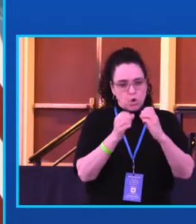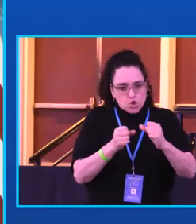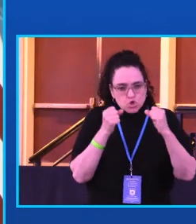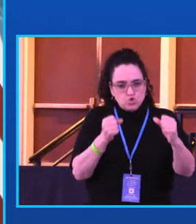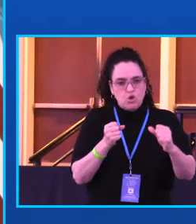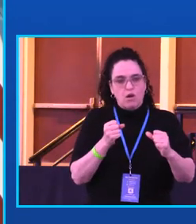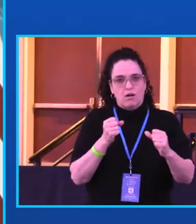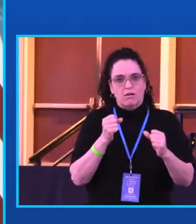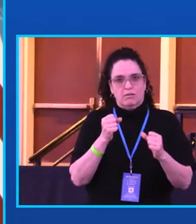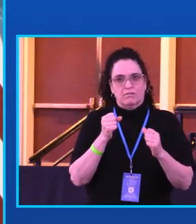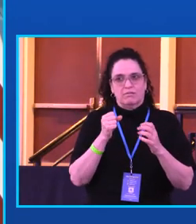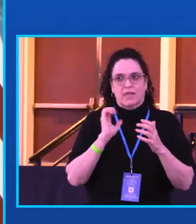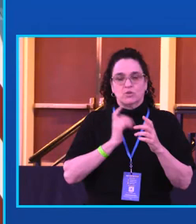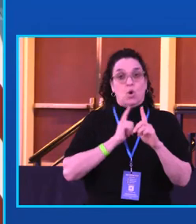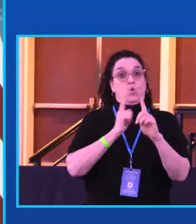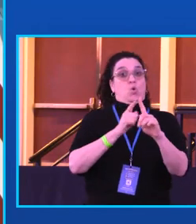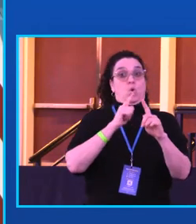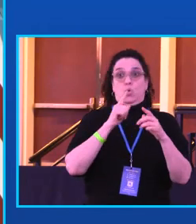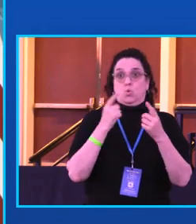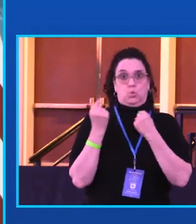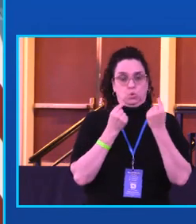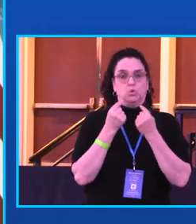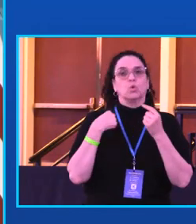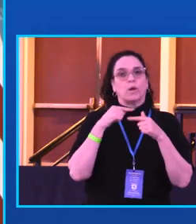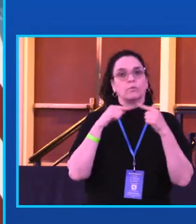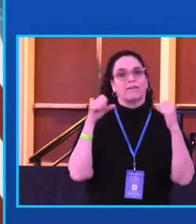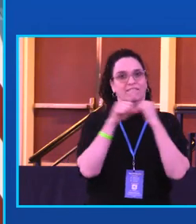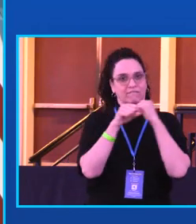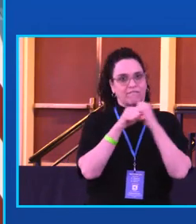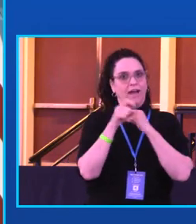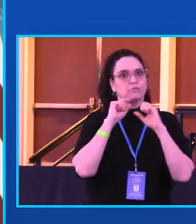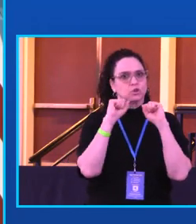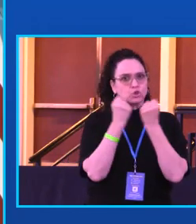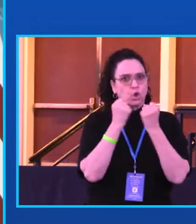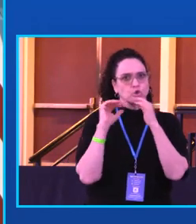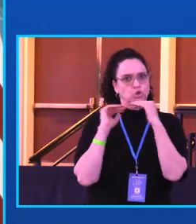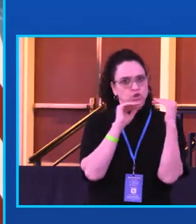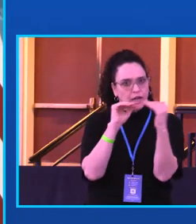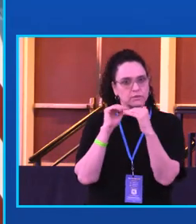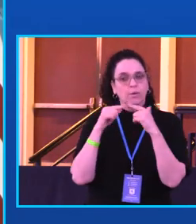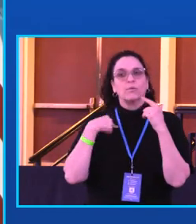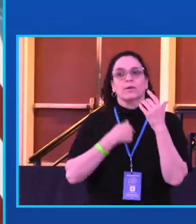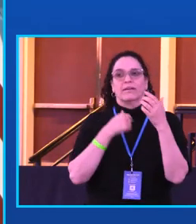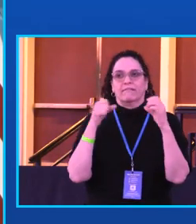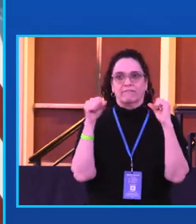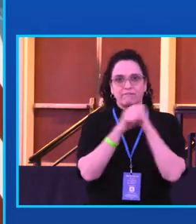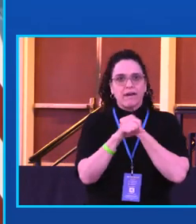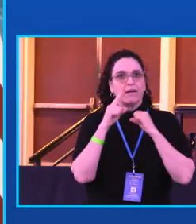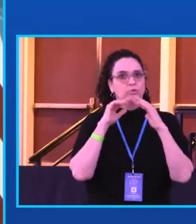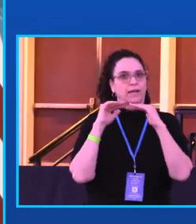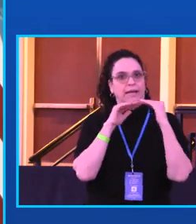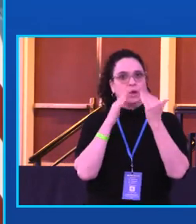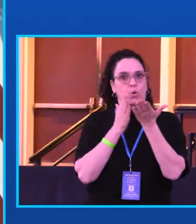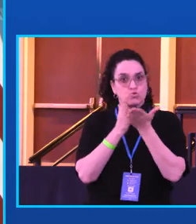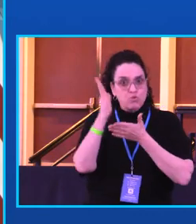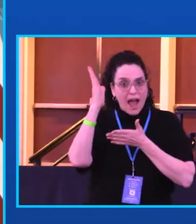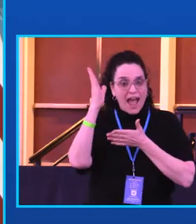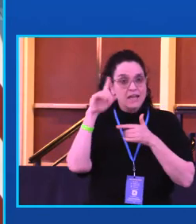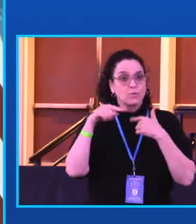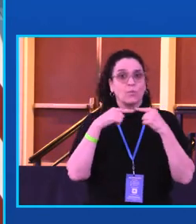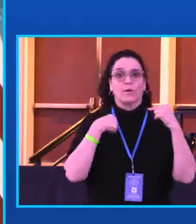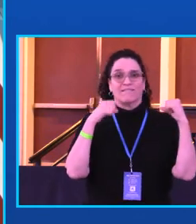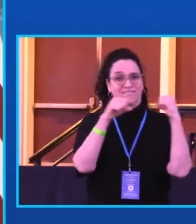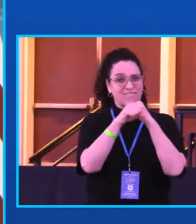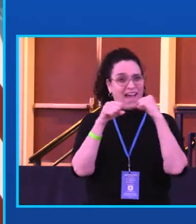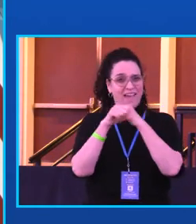we do. When we fight for social justice, when we fight for equal rights, when we fight for